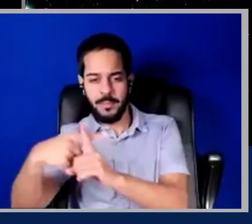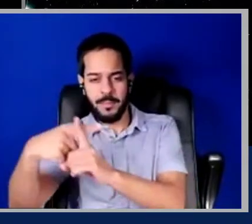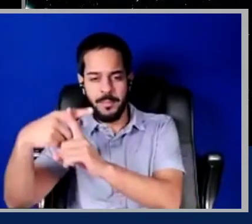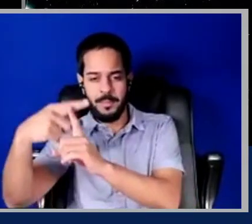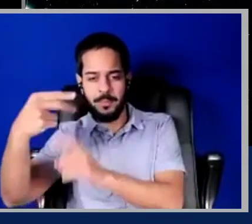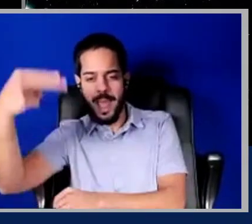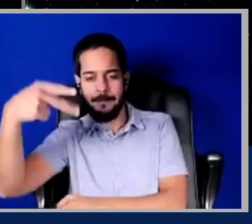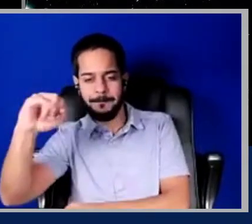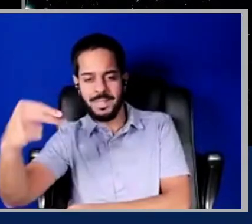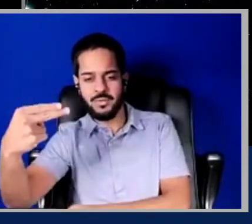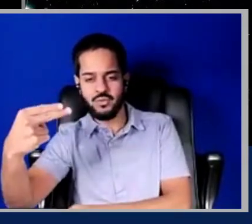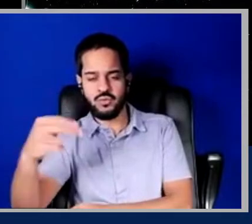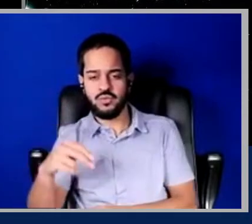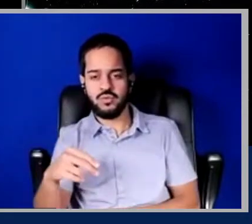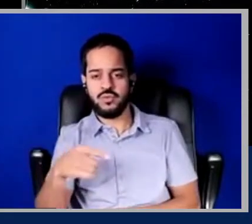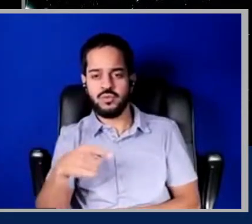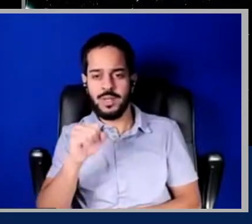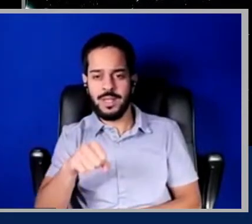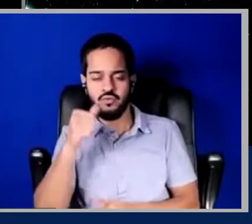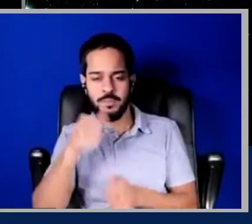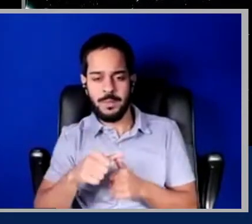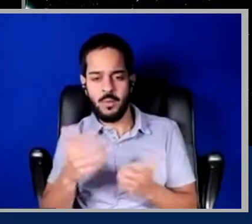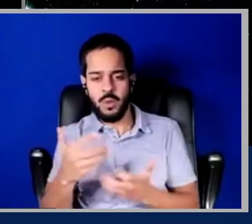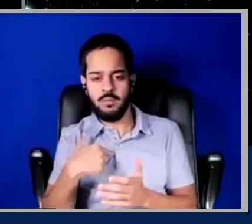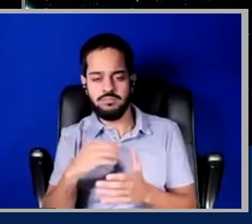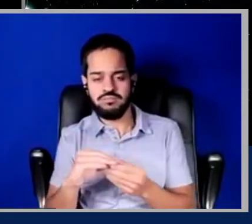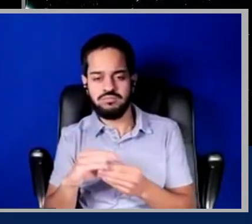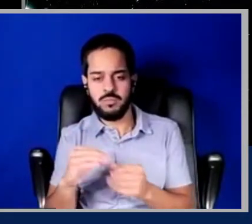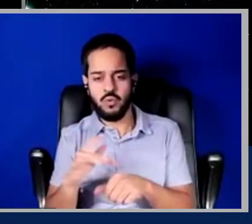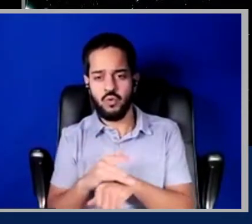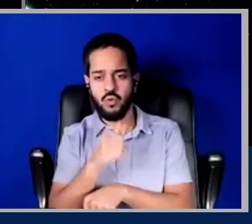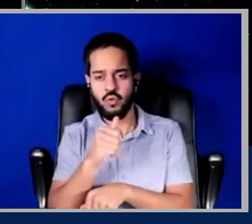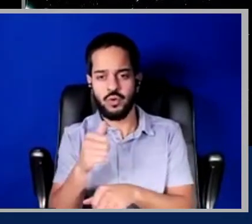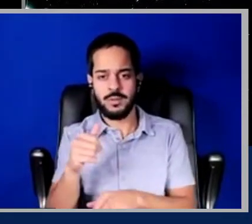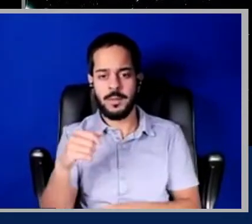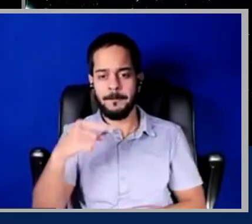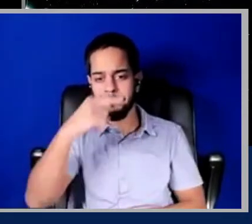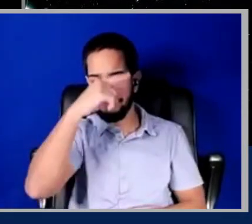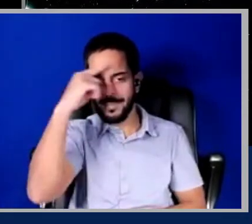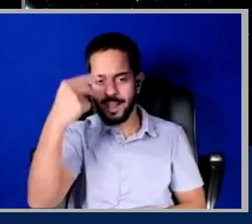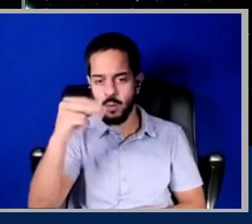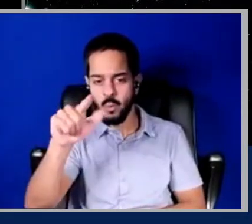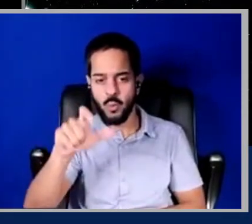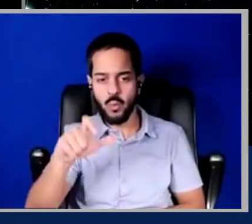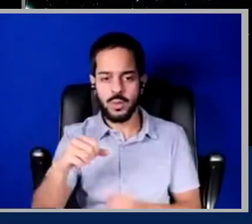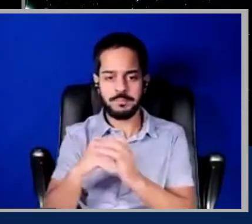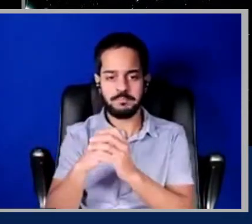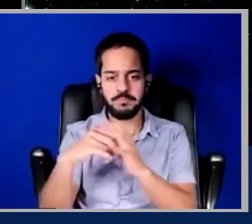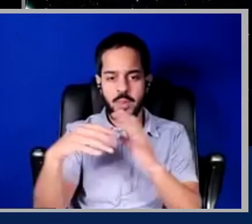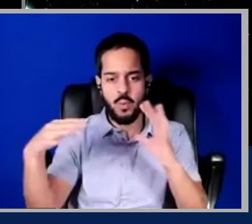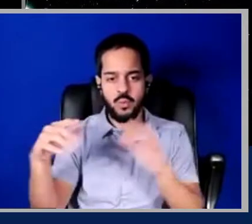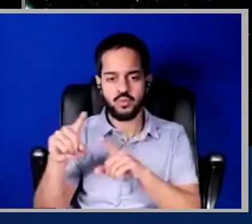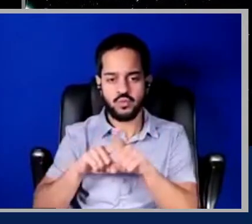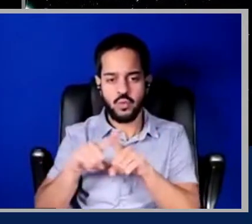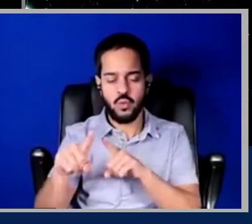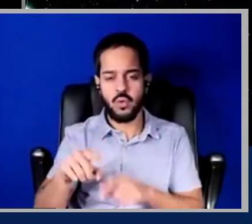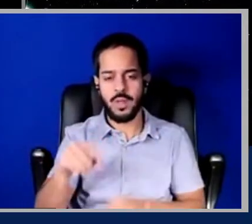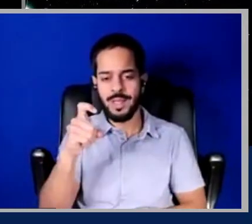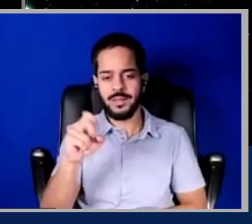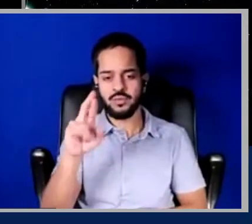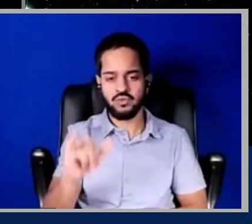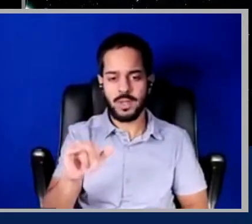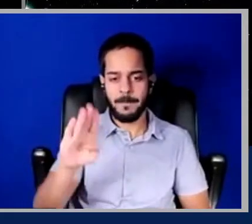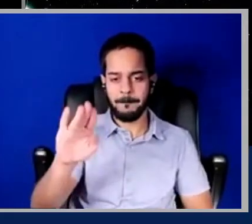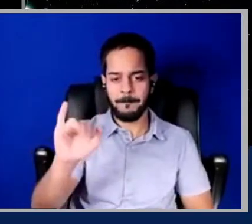are, again, if you want to recall from what I said earlier, the black holes, the exploded stars, the X-ray binaries, the